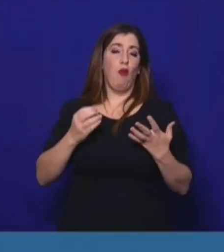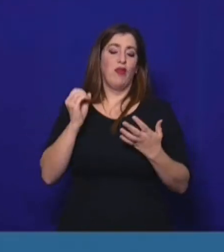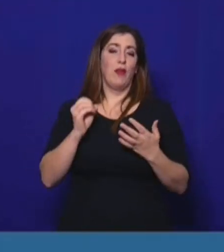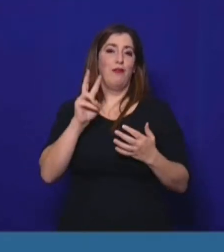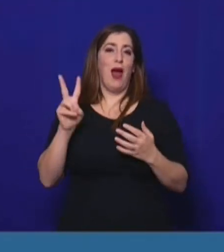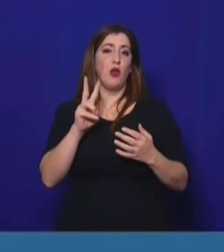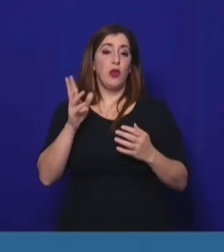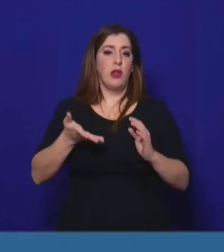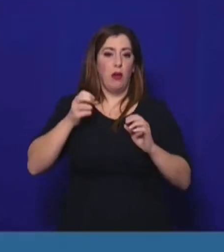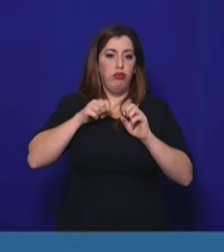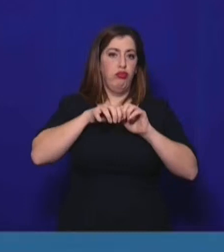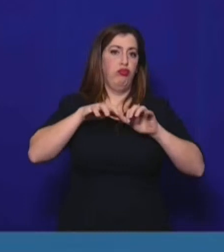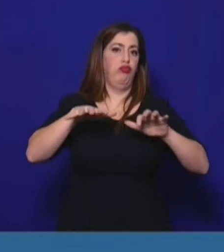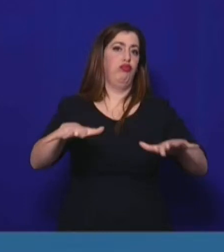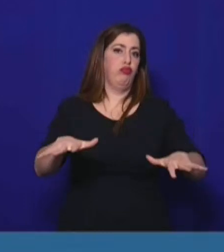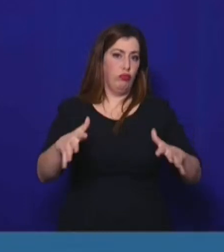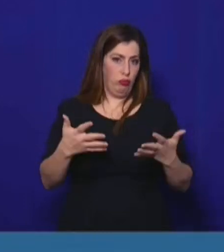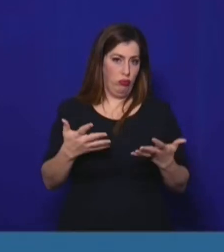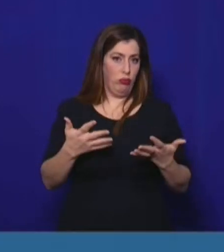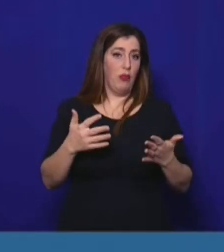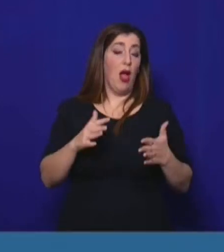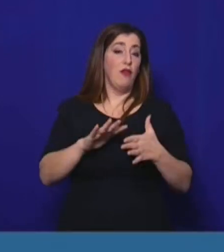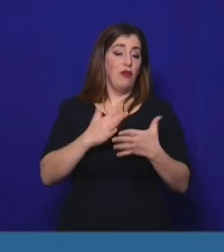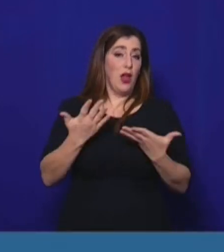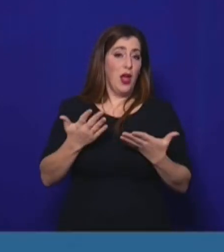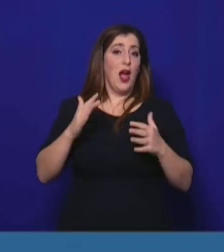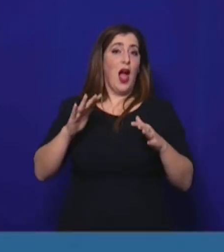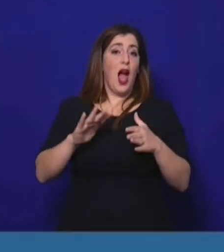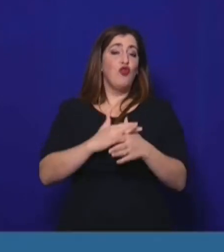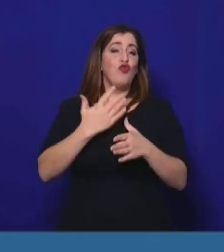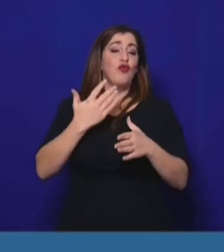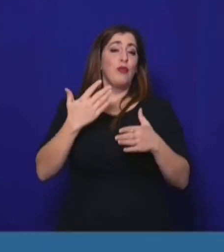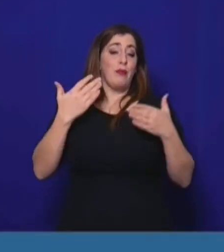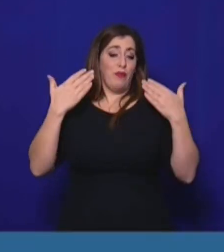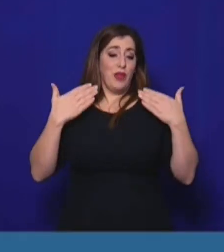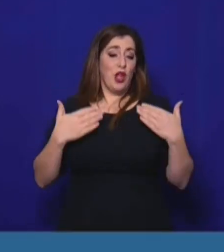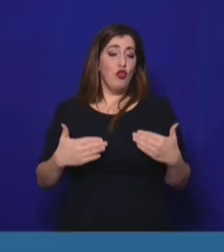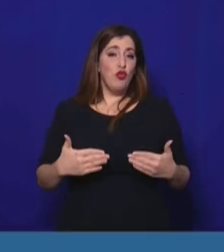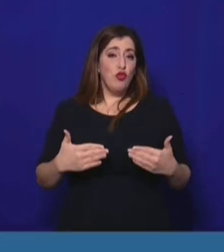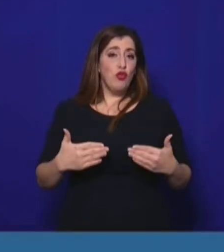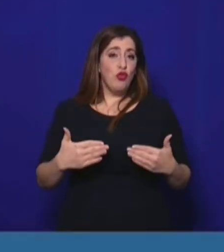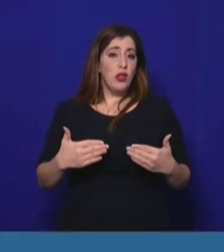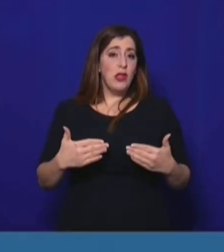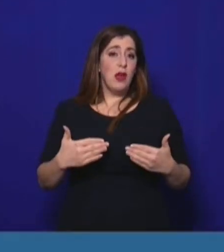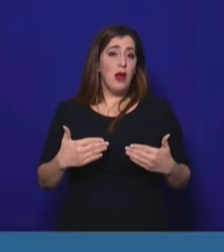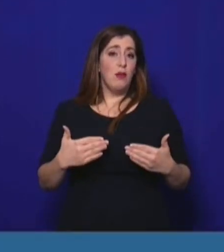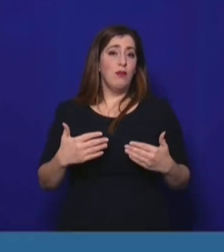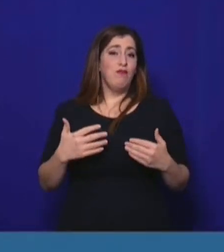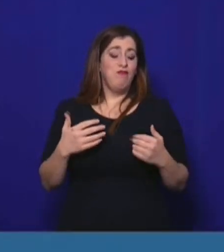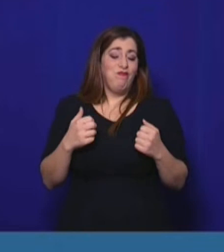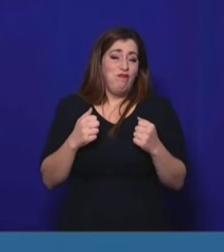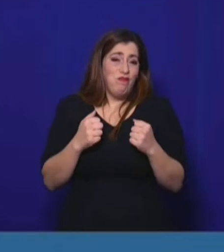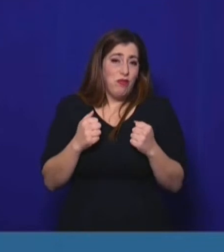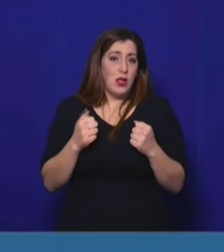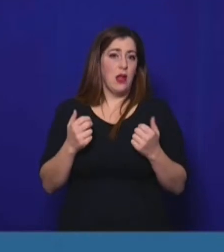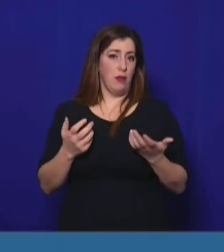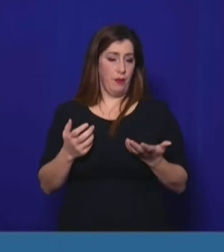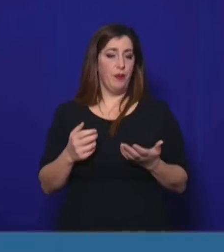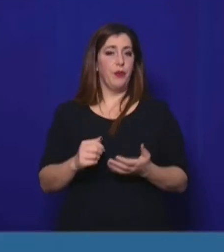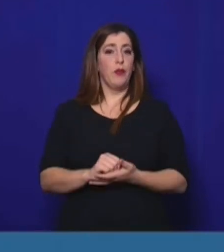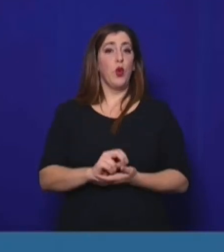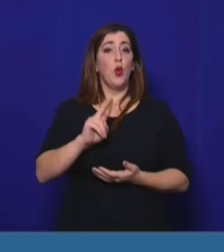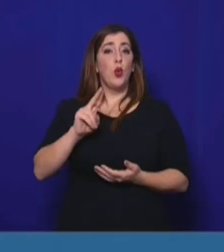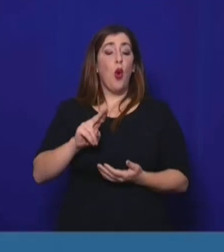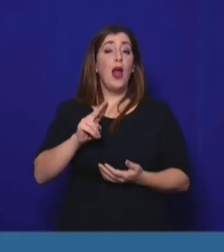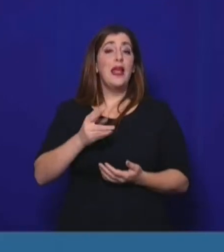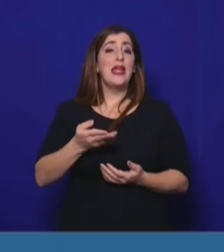kemm minħabba n-natura tal-viruses infushom imma anke mħabba l-fatt li ħafna nies ikunu iktar qegħdin ġewwa allura ċansis li jferxuha